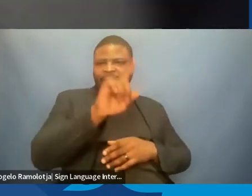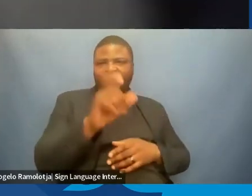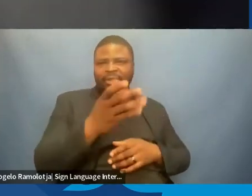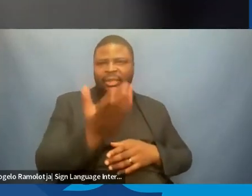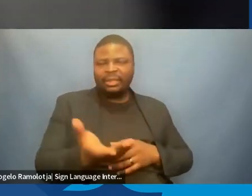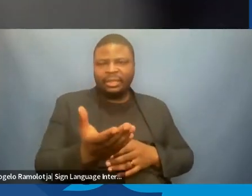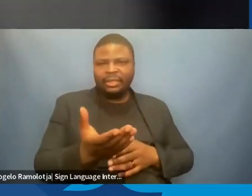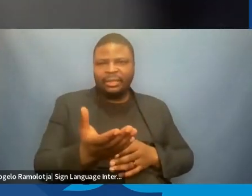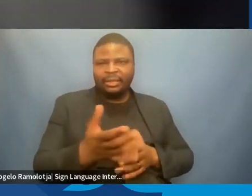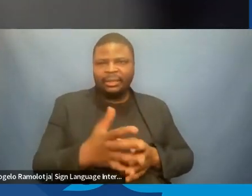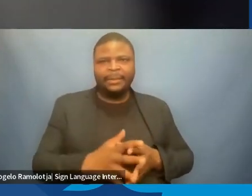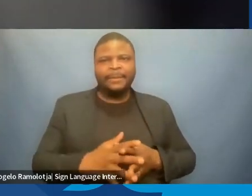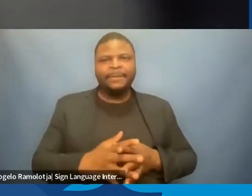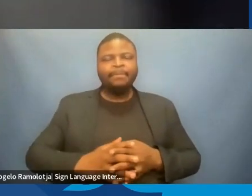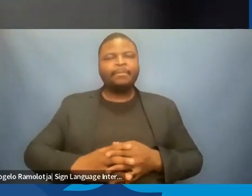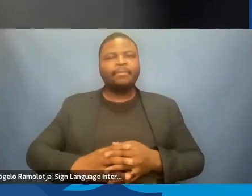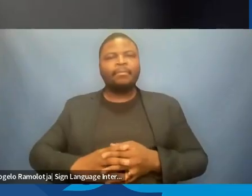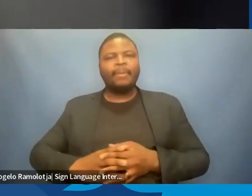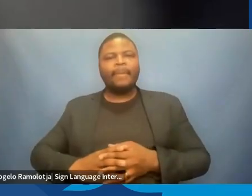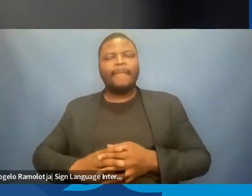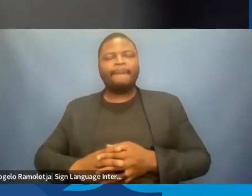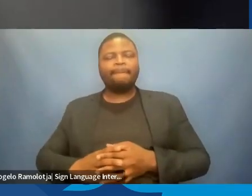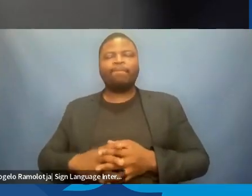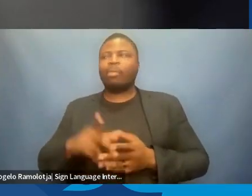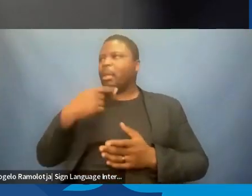Not that I'm aware of, Yolan.